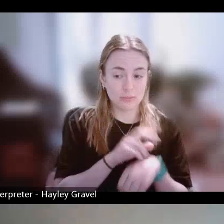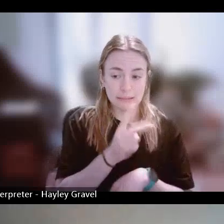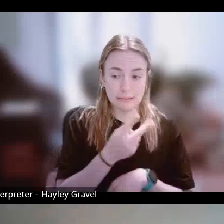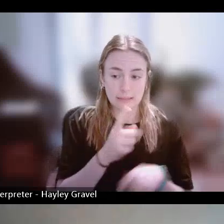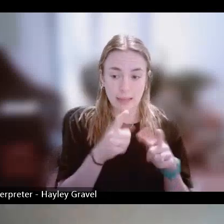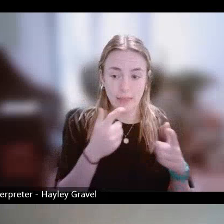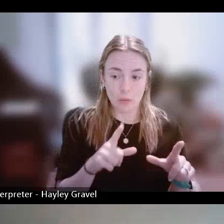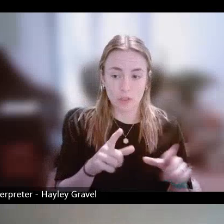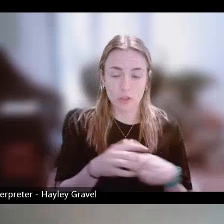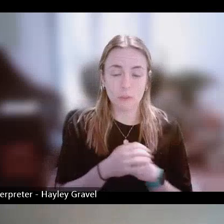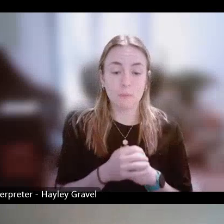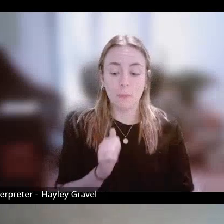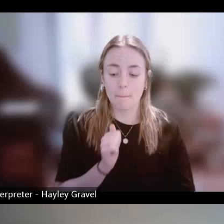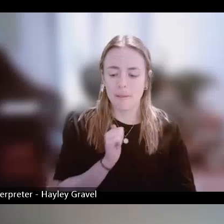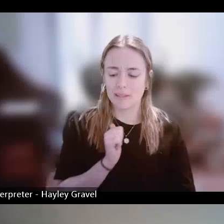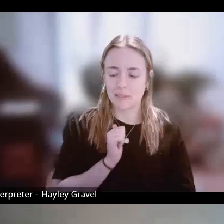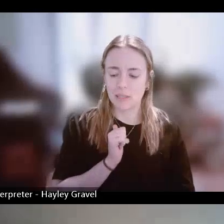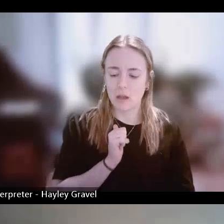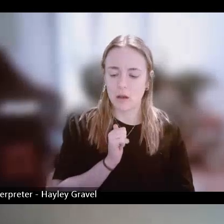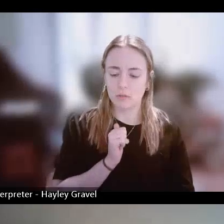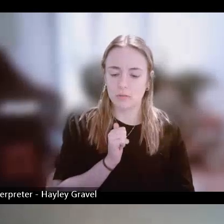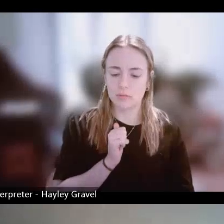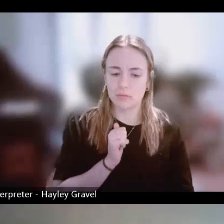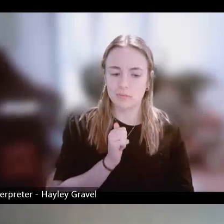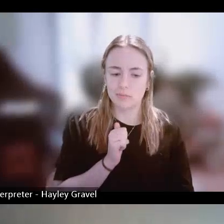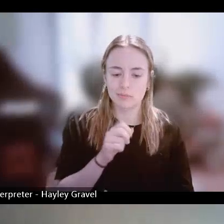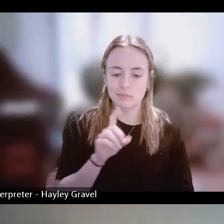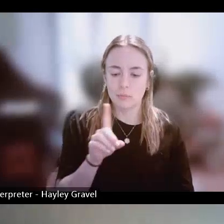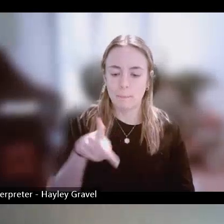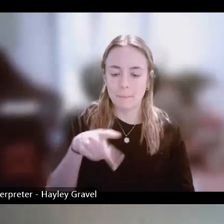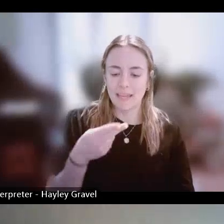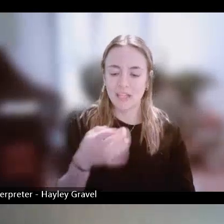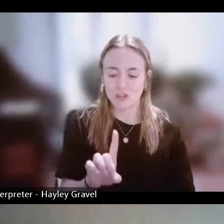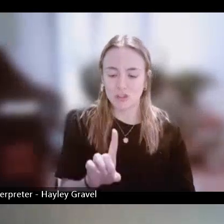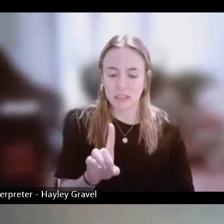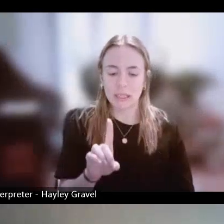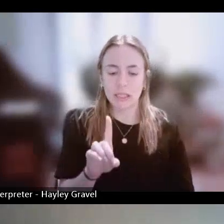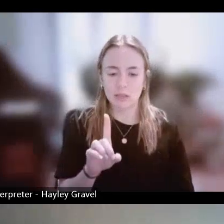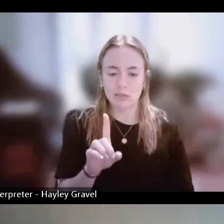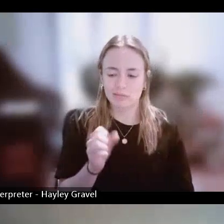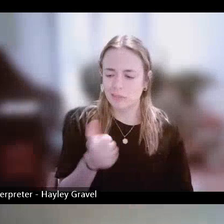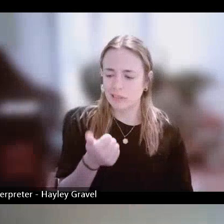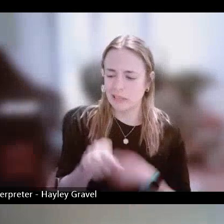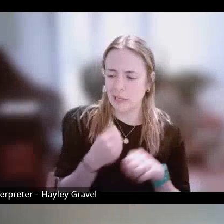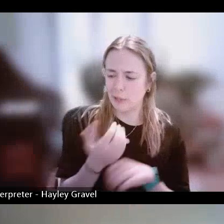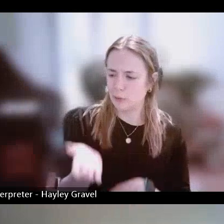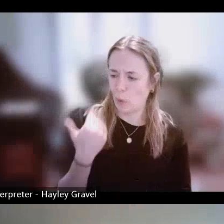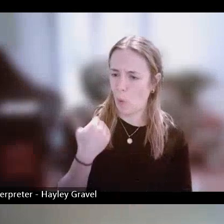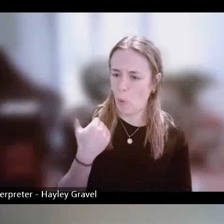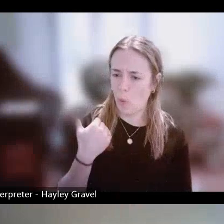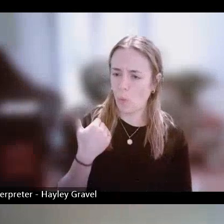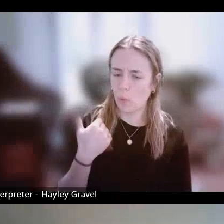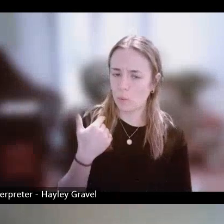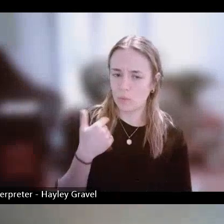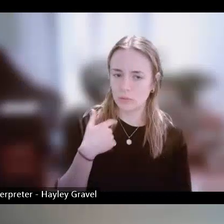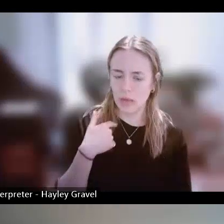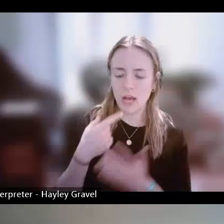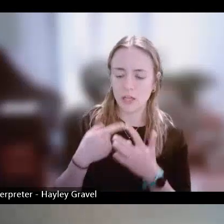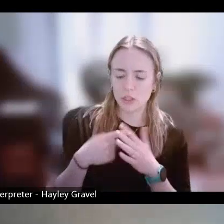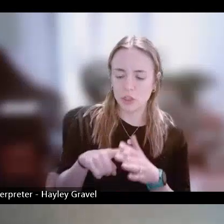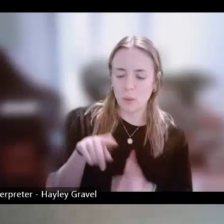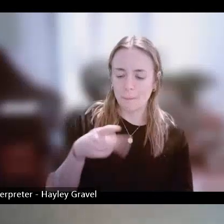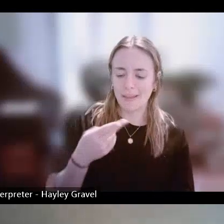work at Penn State, probably 10, 12 years ago. And the main, I